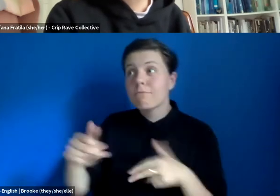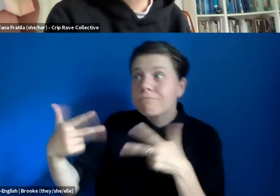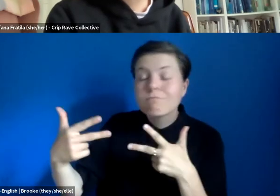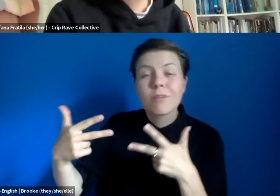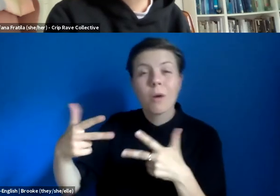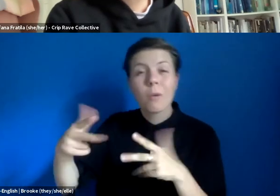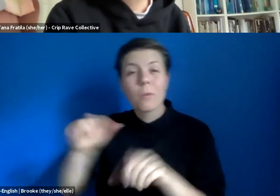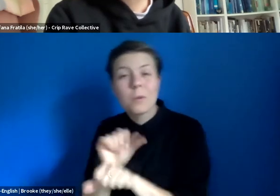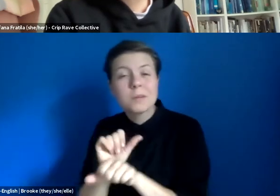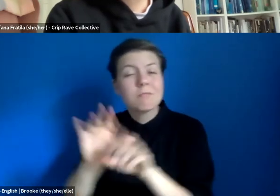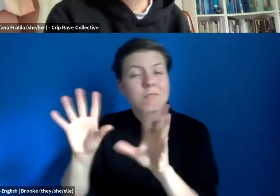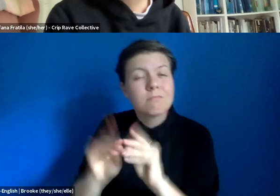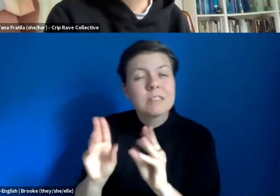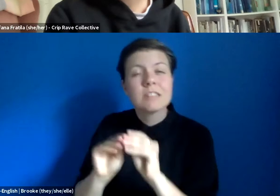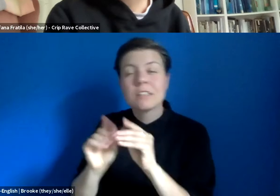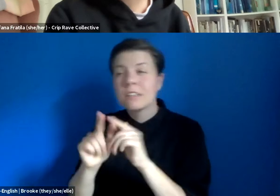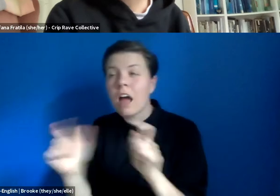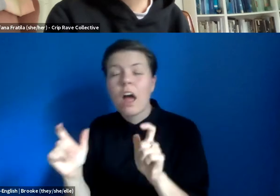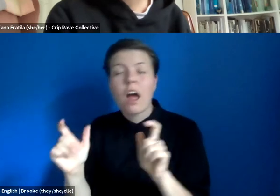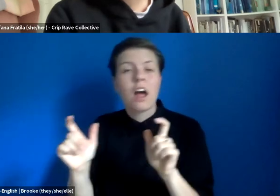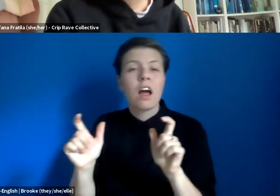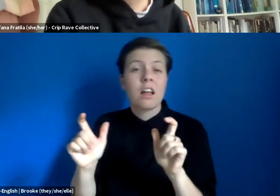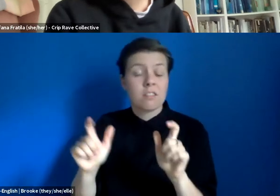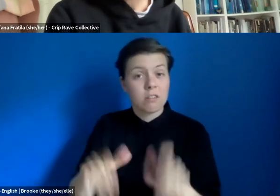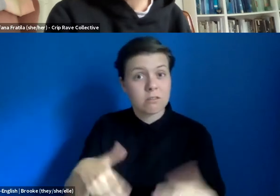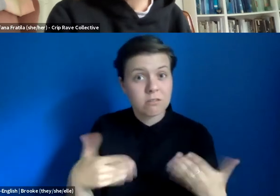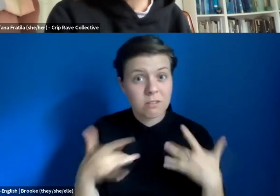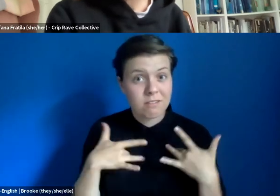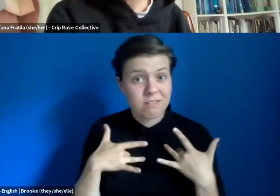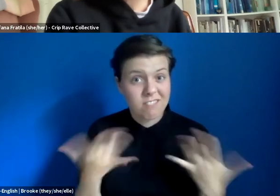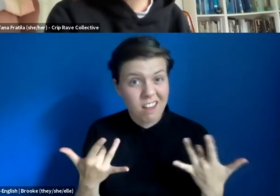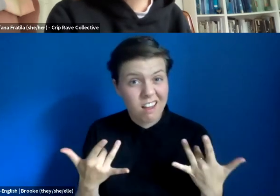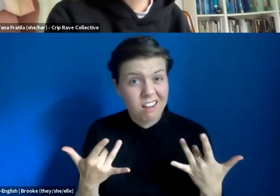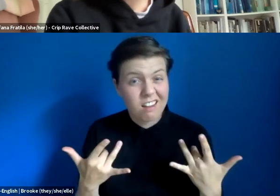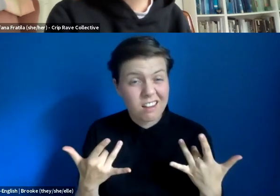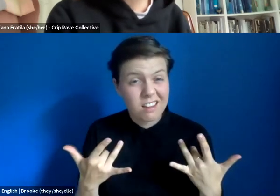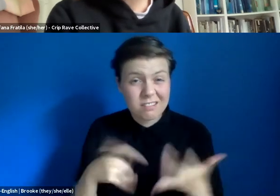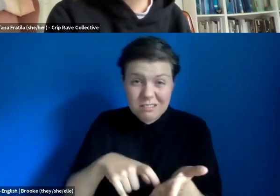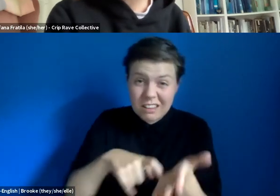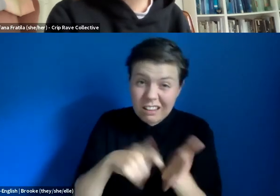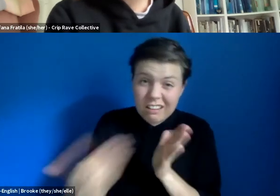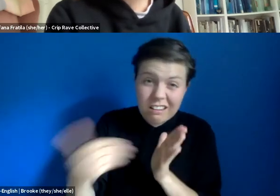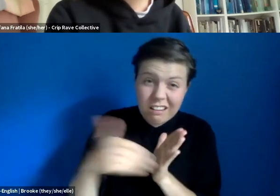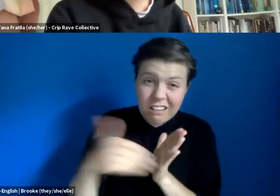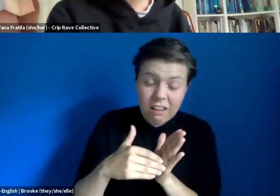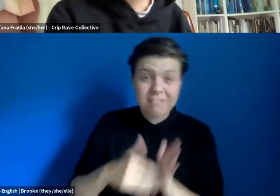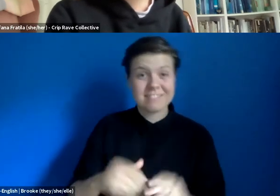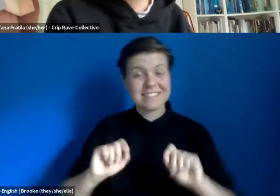and partaking into an event that would require